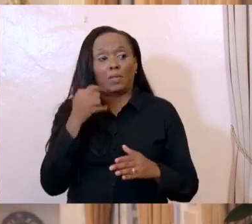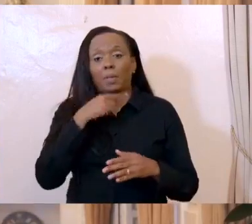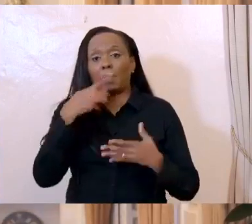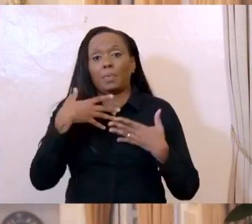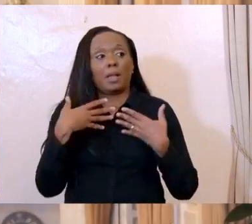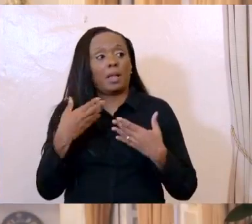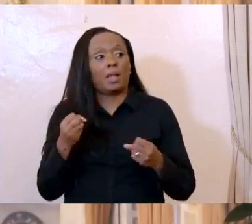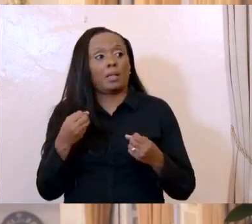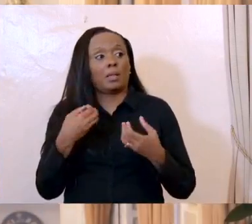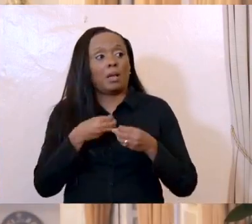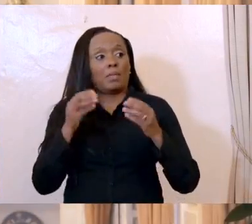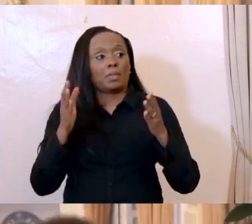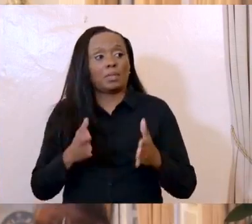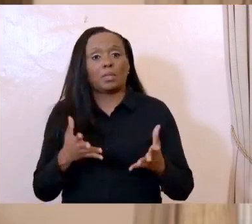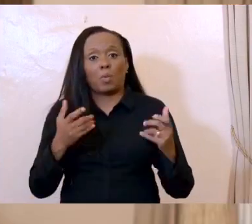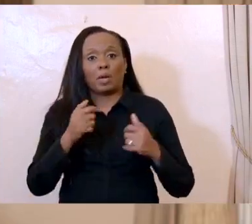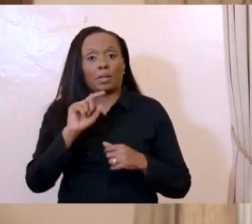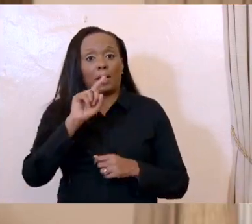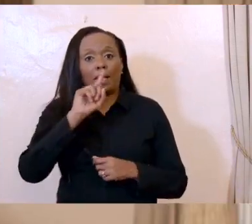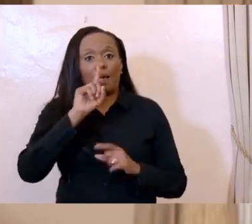wish.